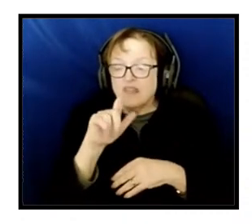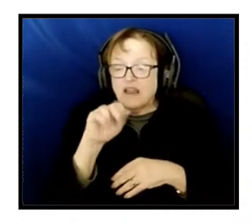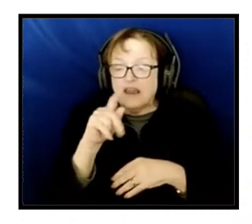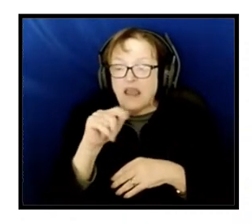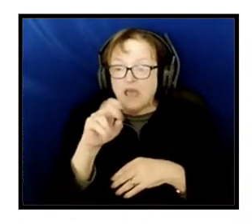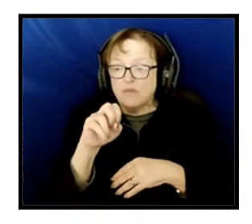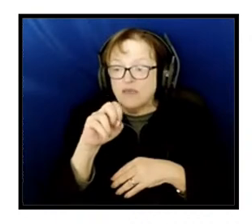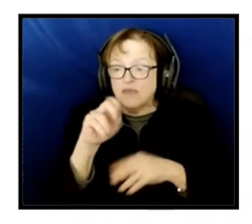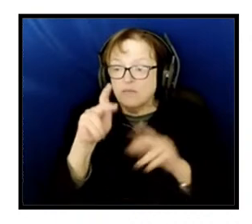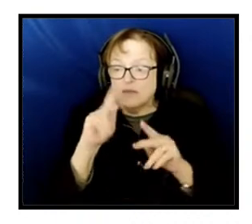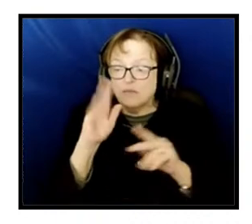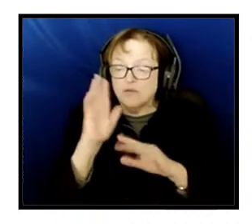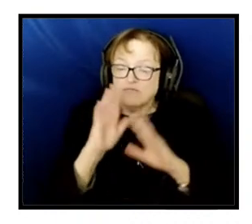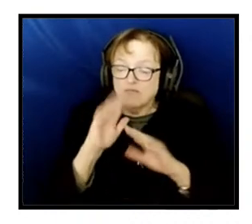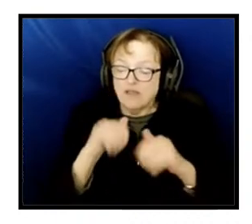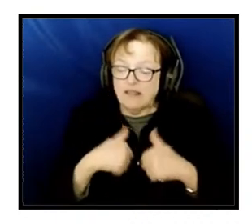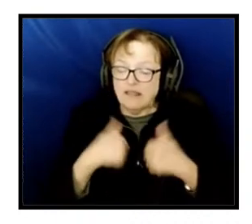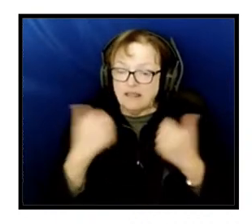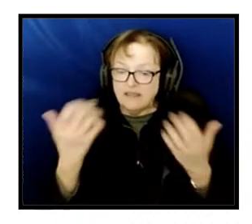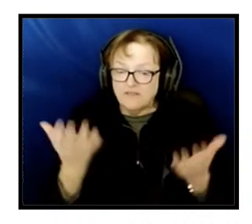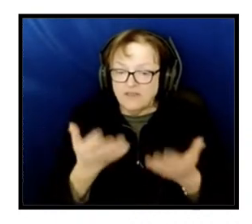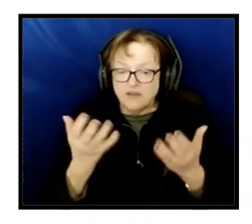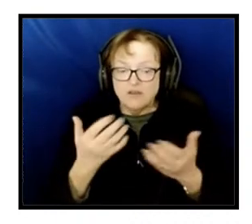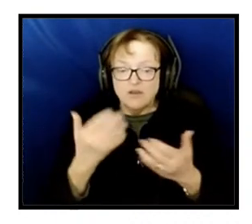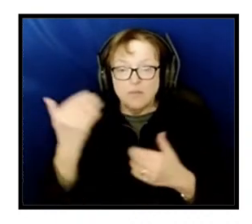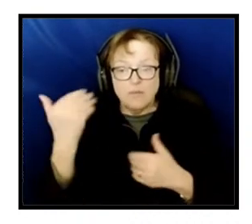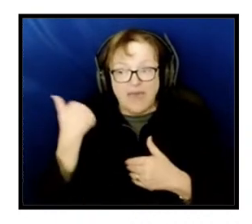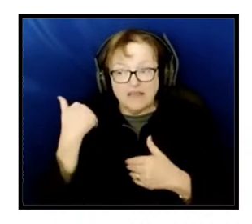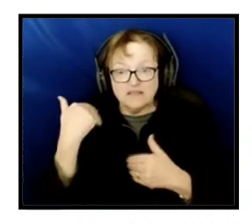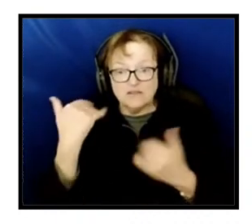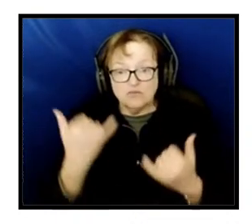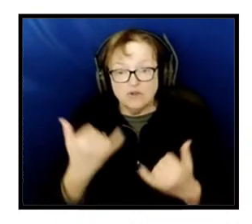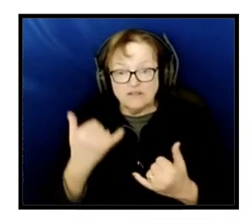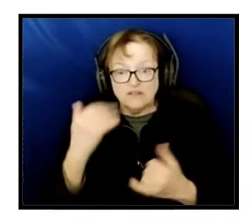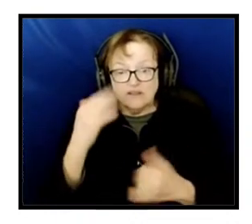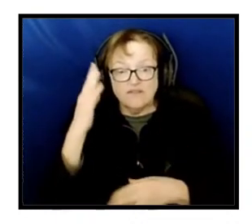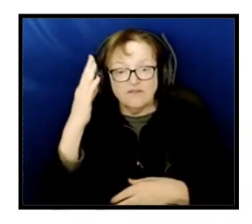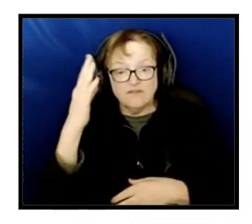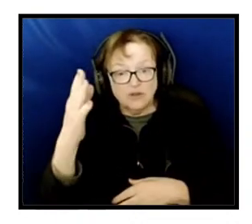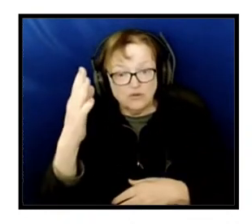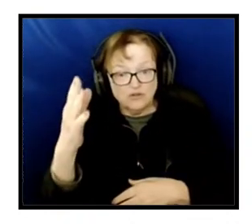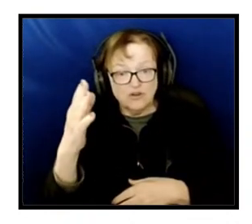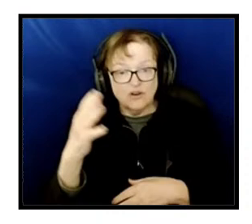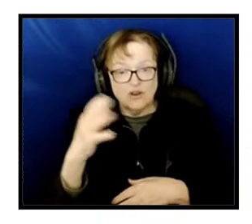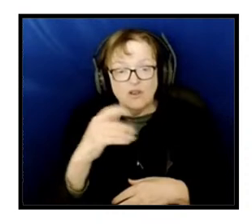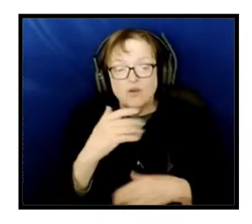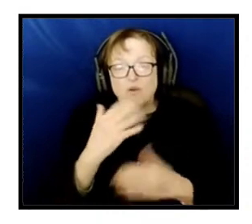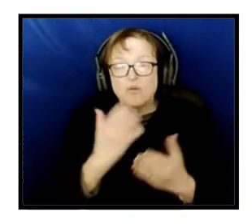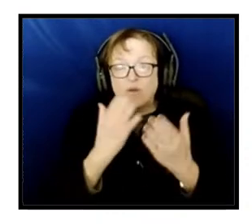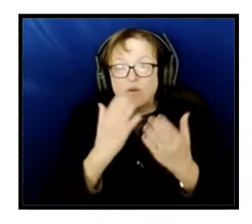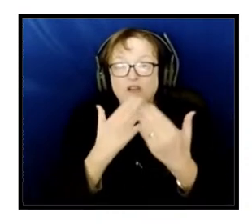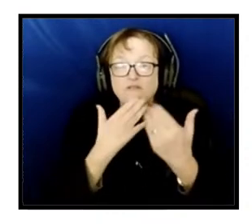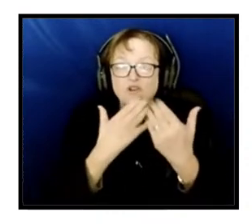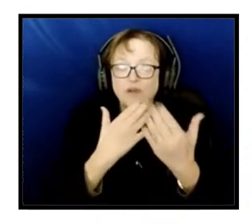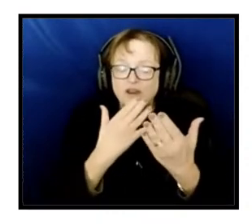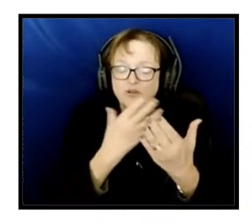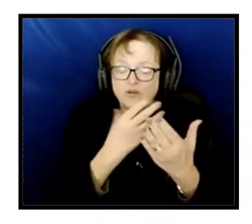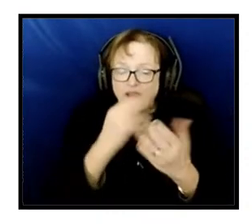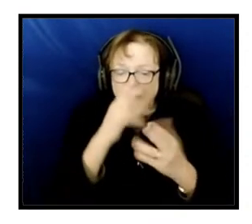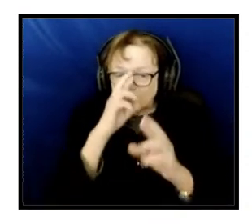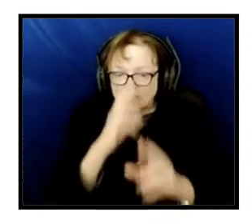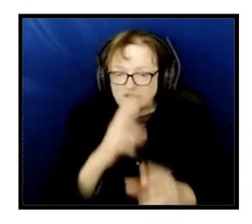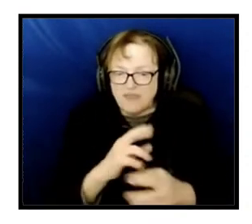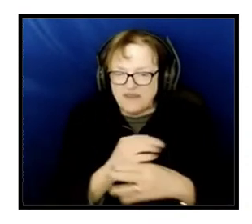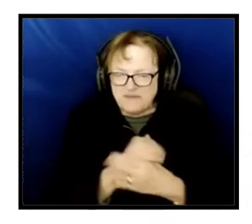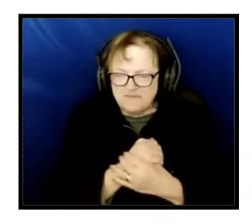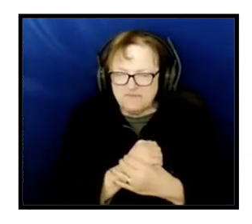peoples, whose elders, past, present, and future, we offer our gratitude and our respect.